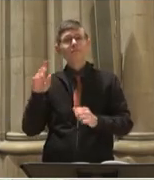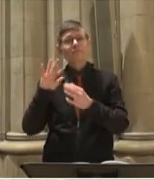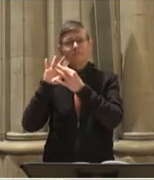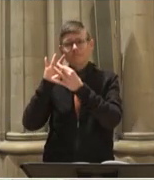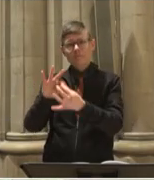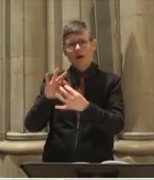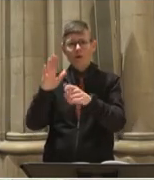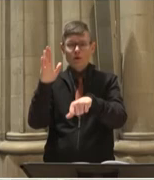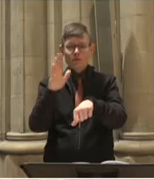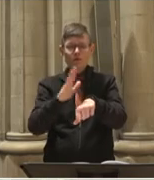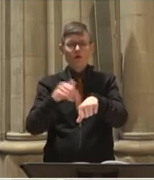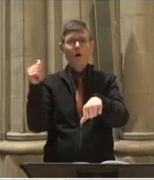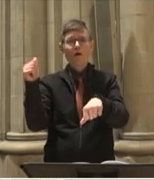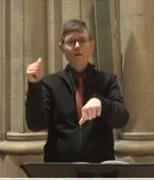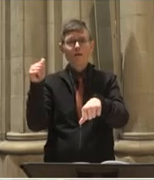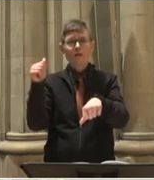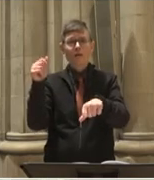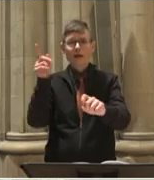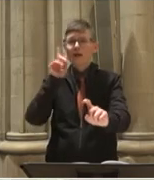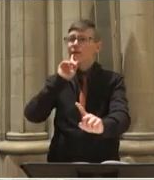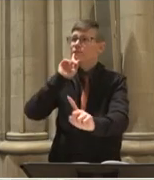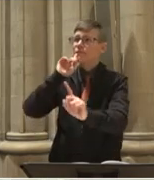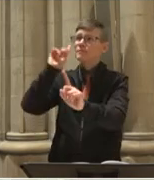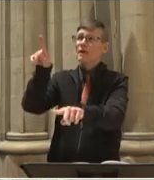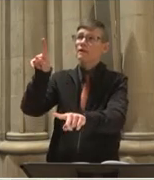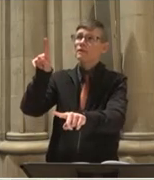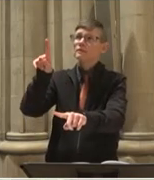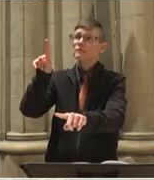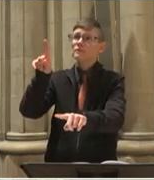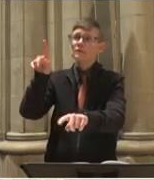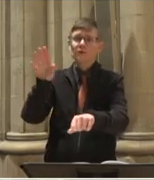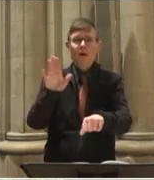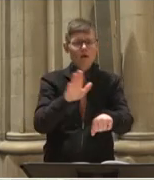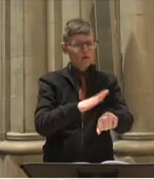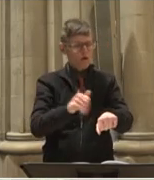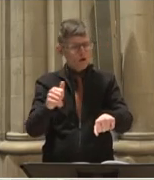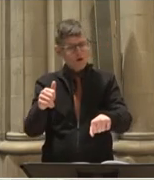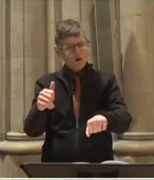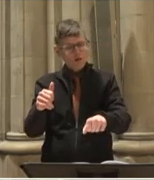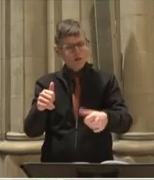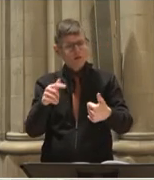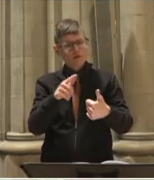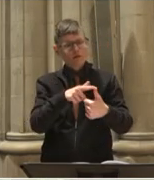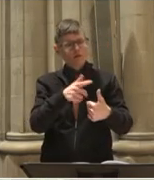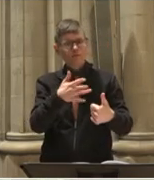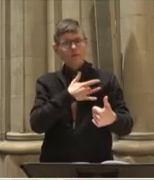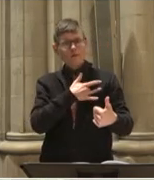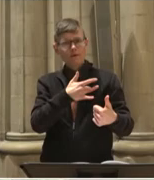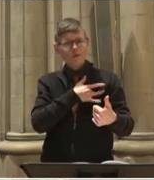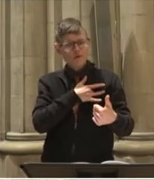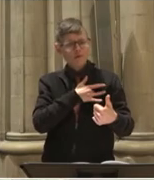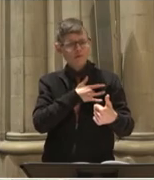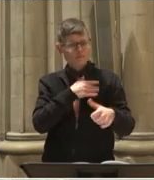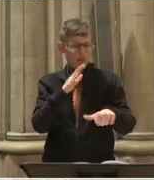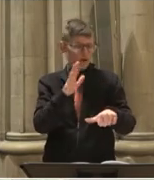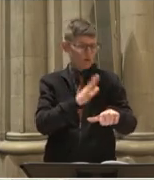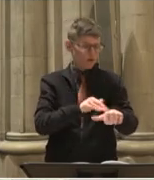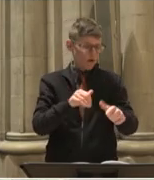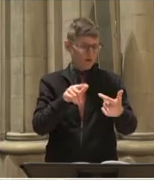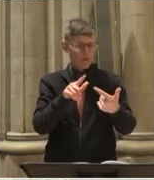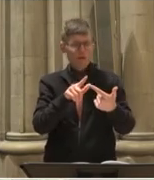call and a response. A call to our hearts, a call to